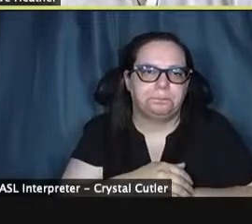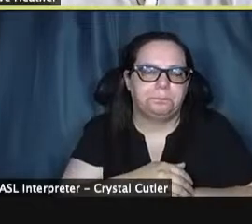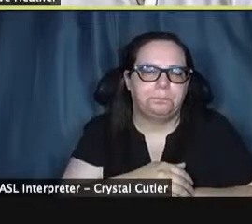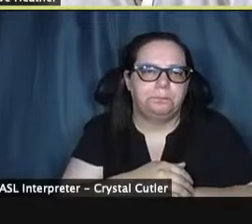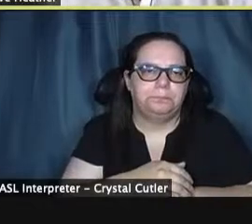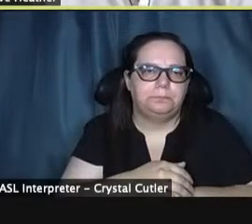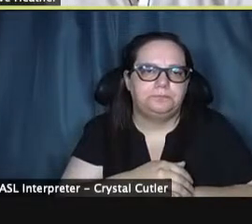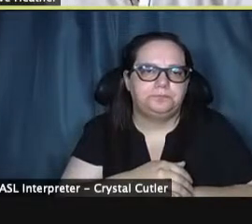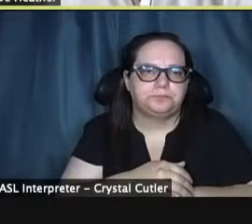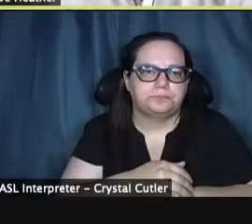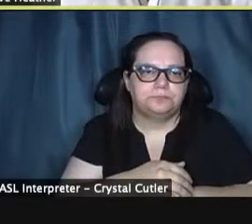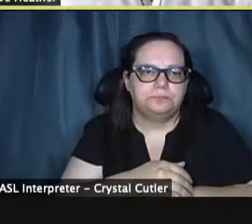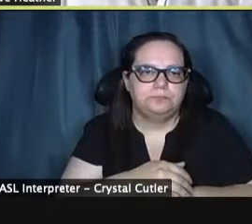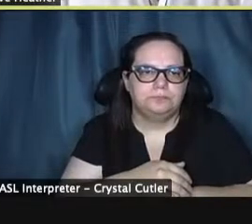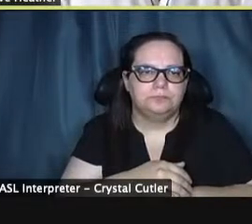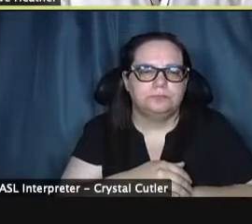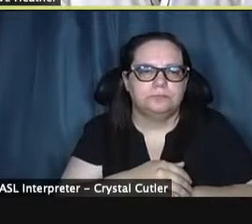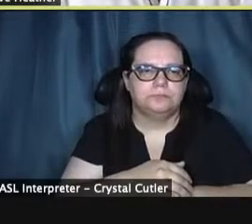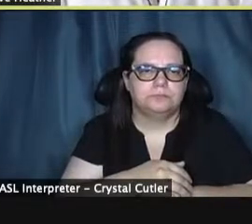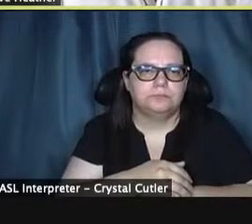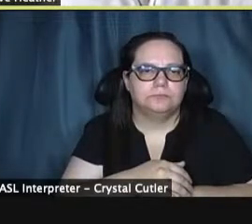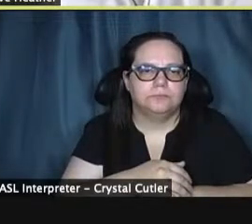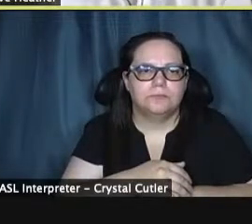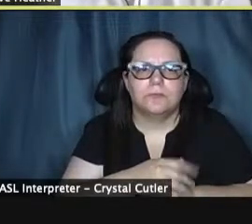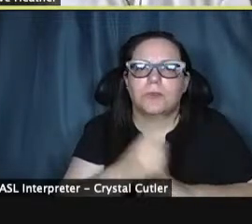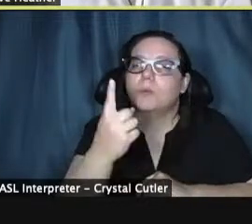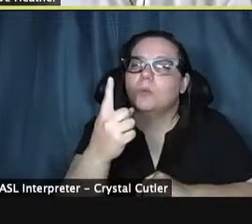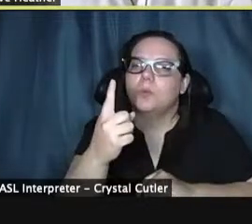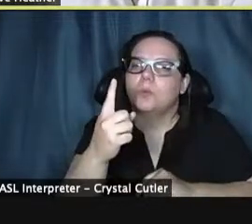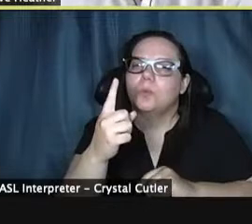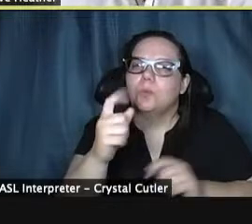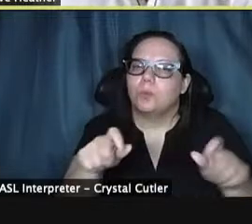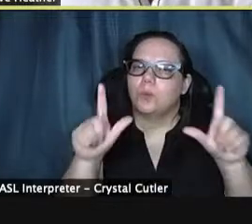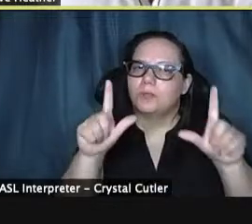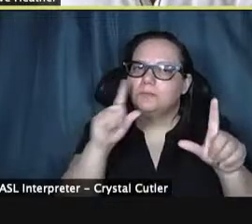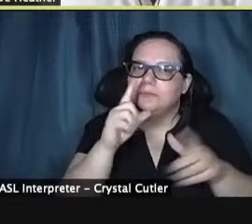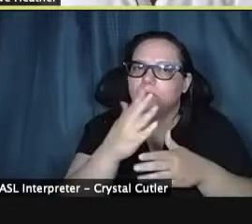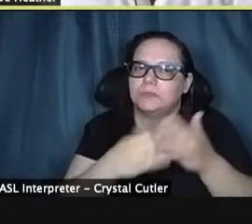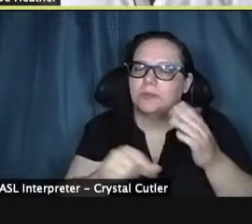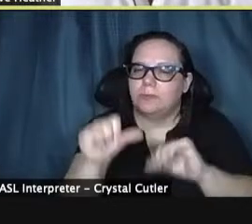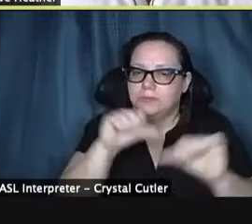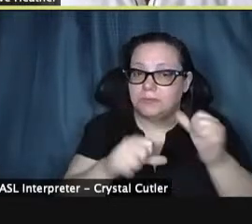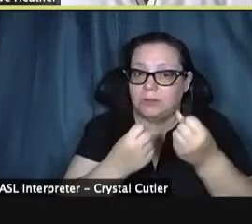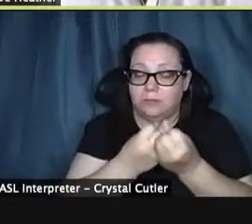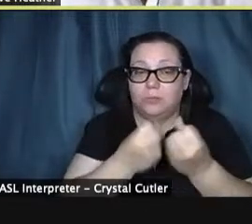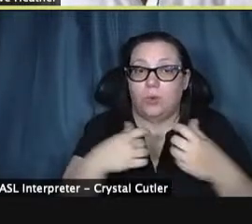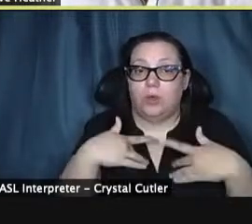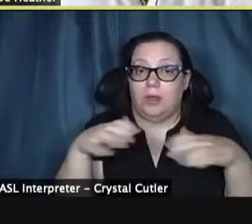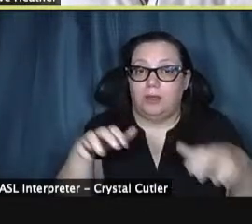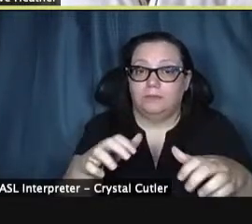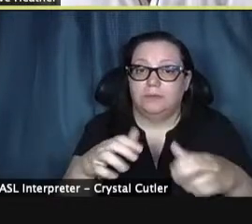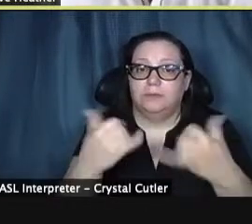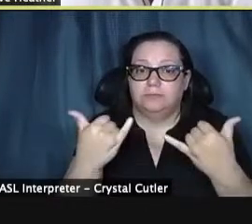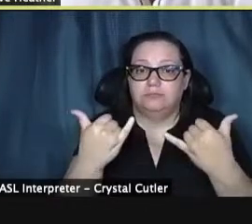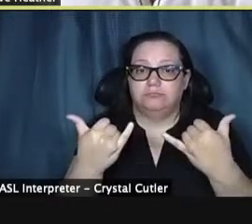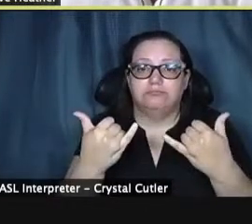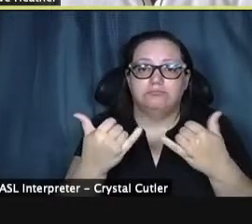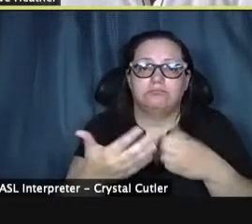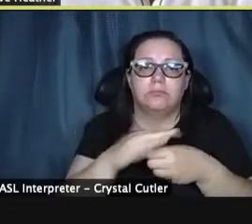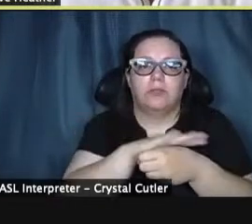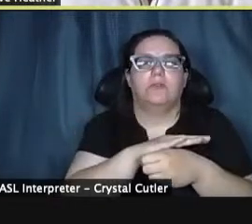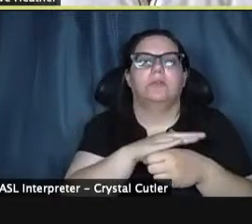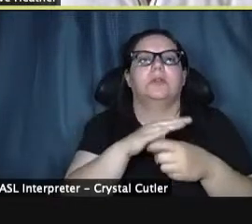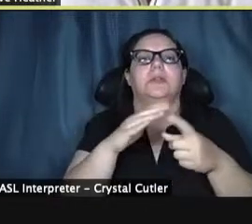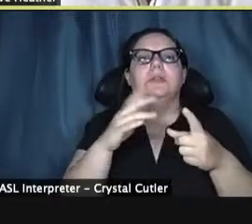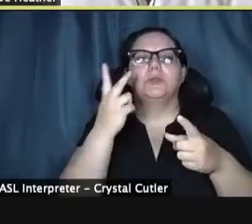One slide on some of the science support activities which we are covering at the moment. You'll see